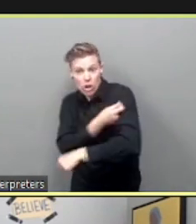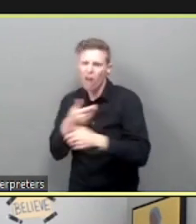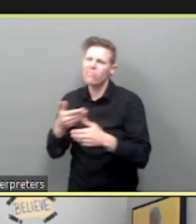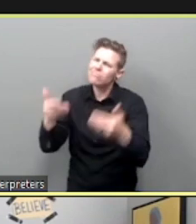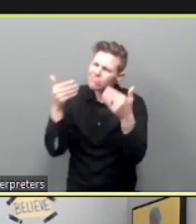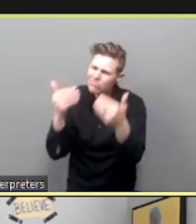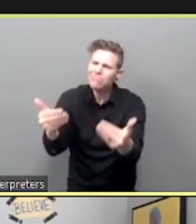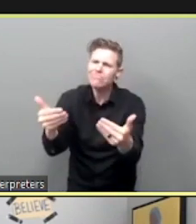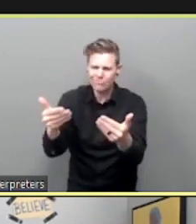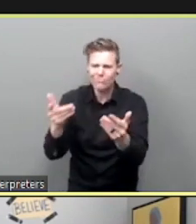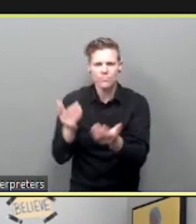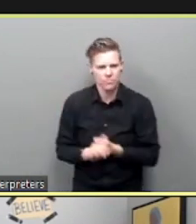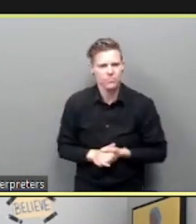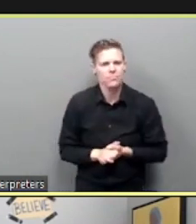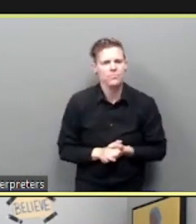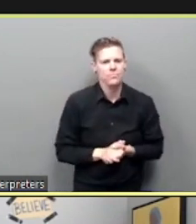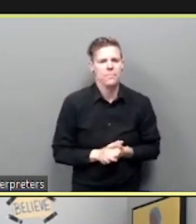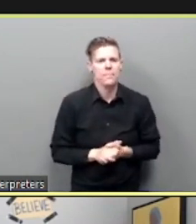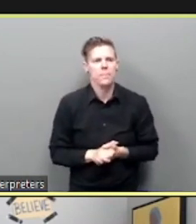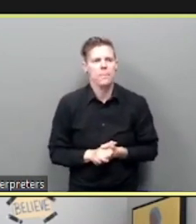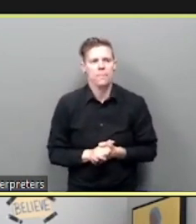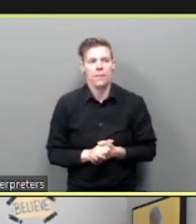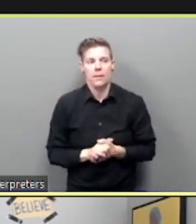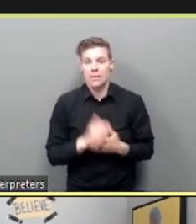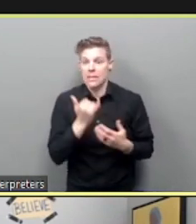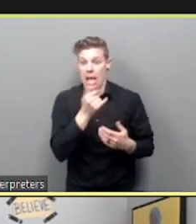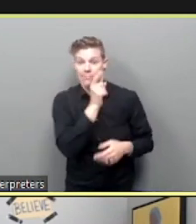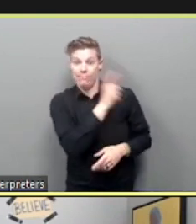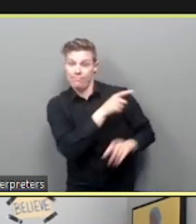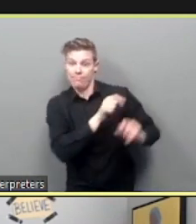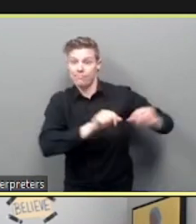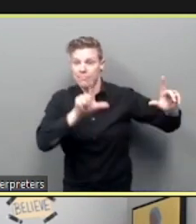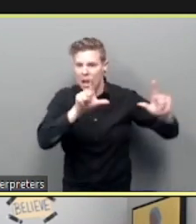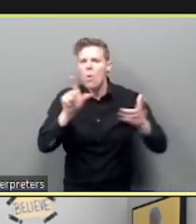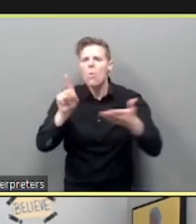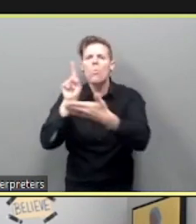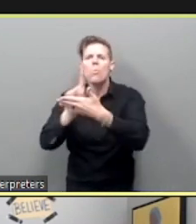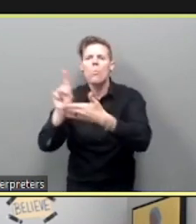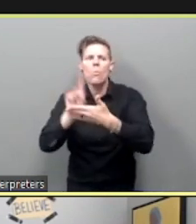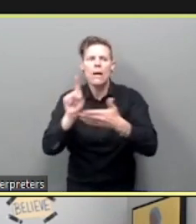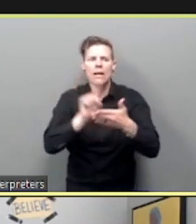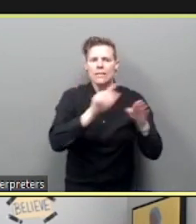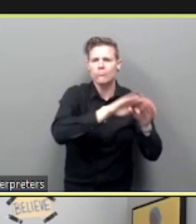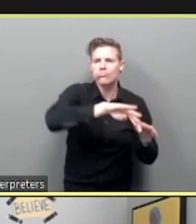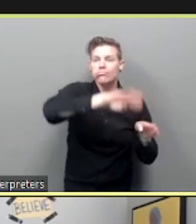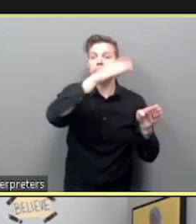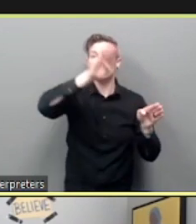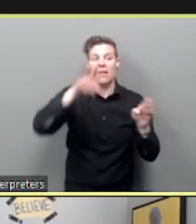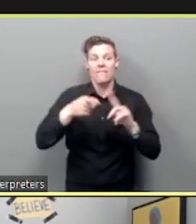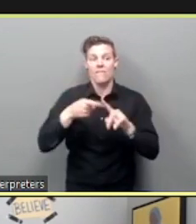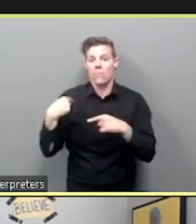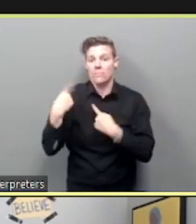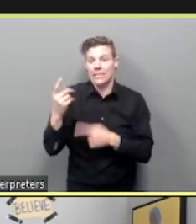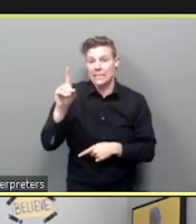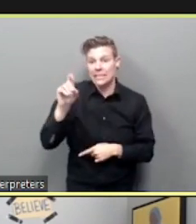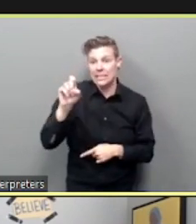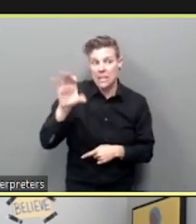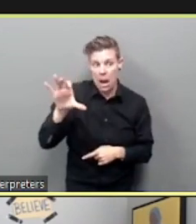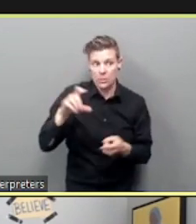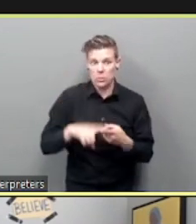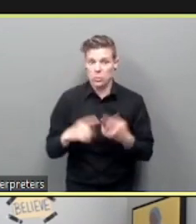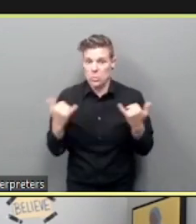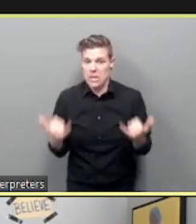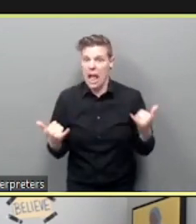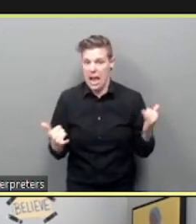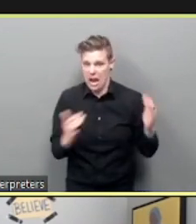These are the weekly vaccine doses administered since December 24th. And so as you can see, we are